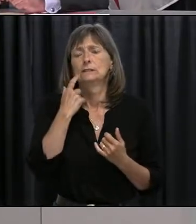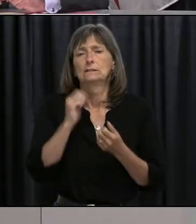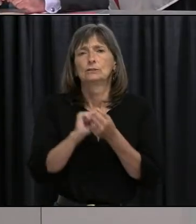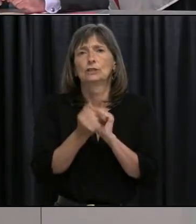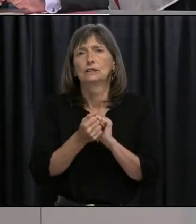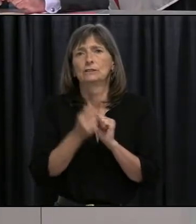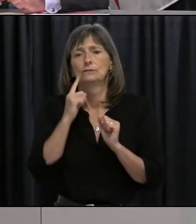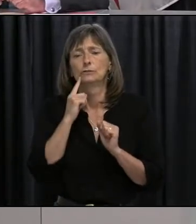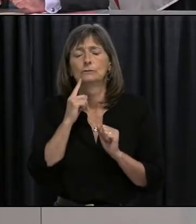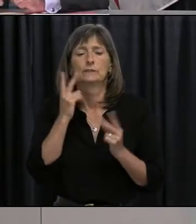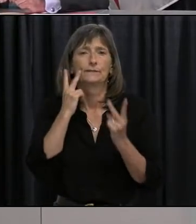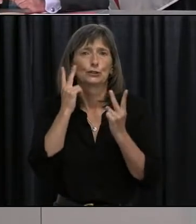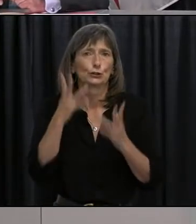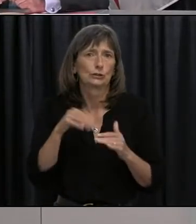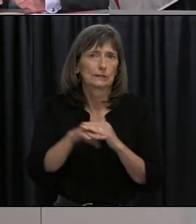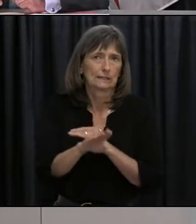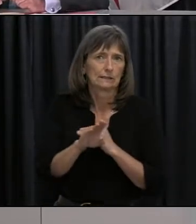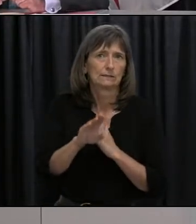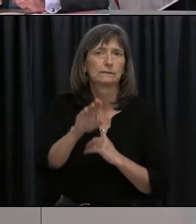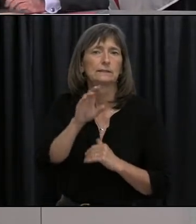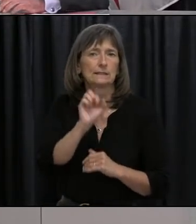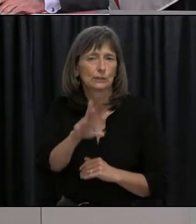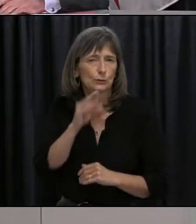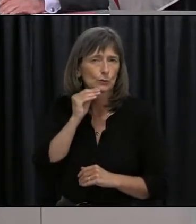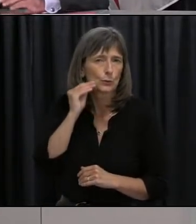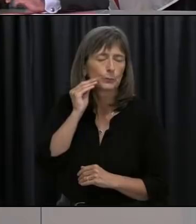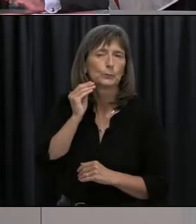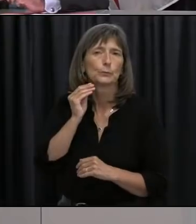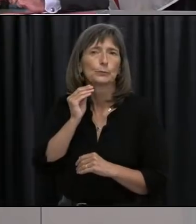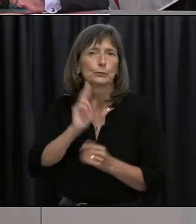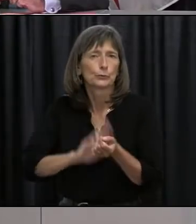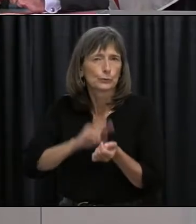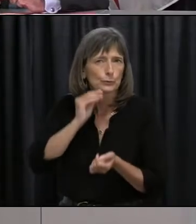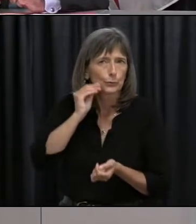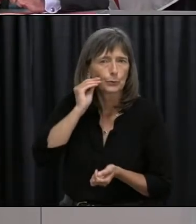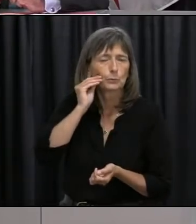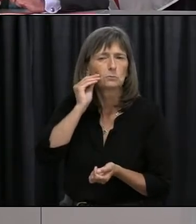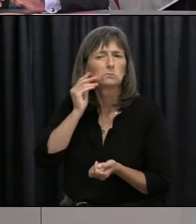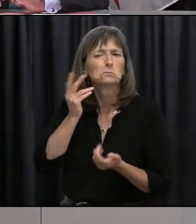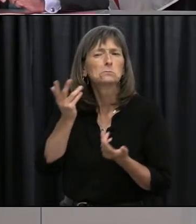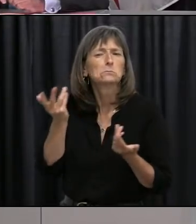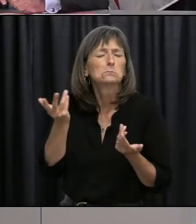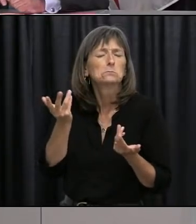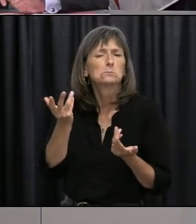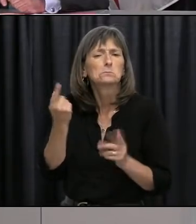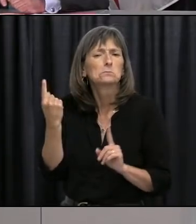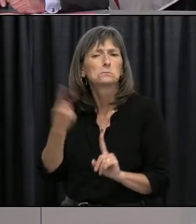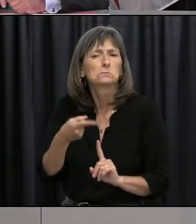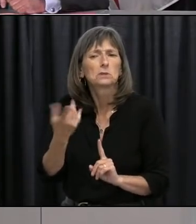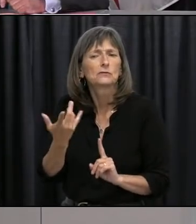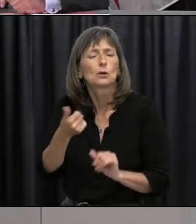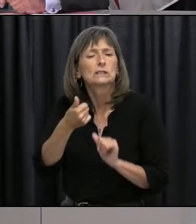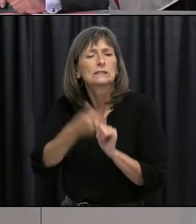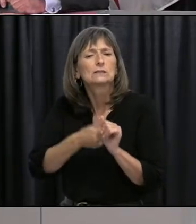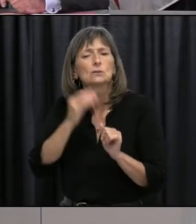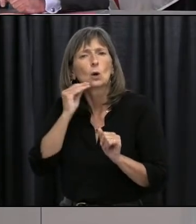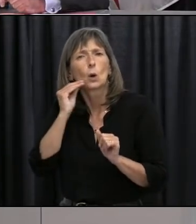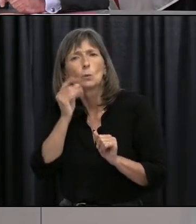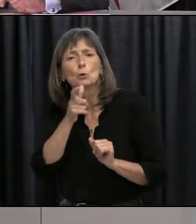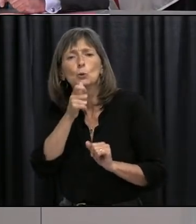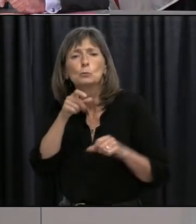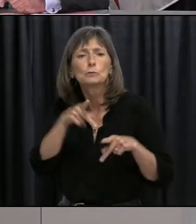you outline again exactly what you're doing in terms of designated visitors at seniors' homes